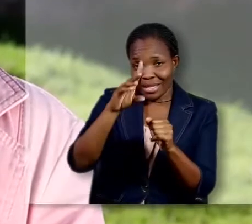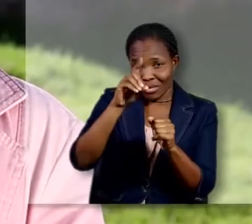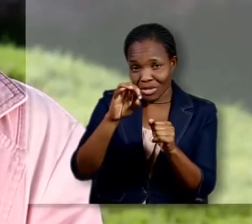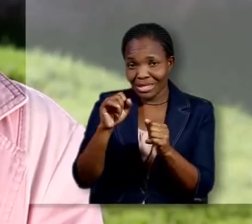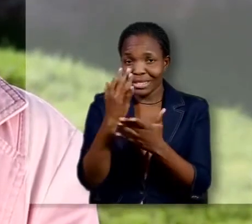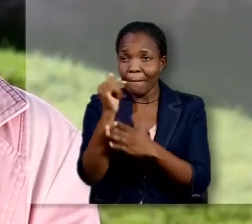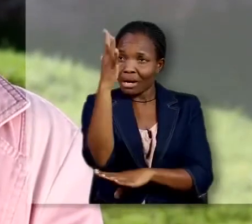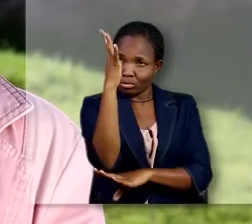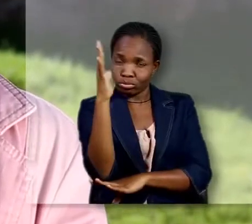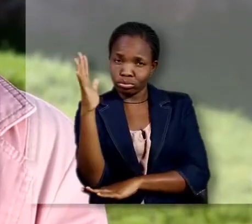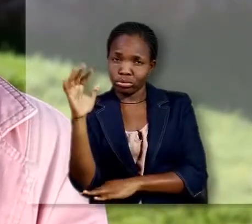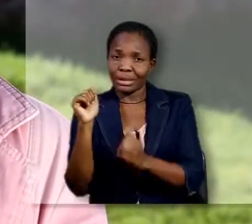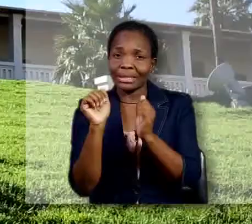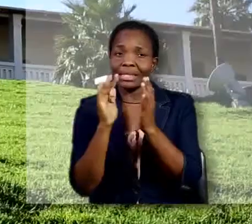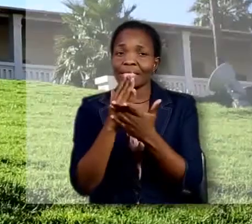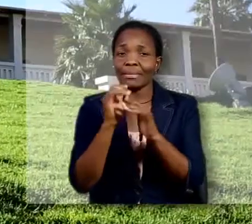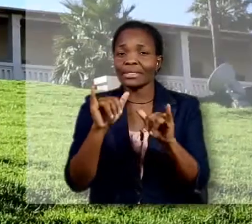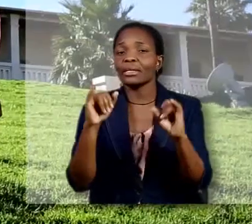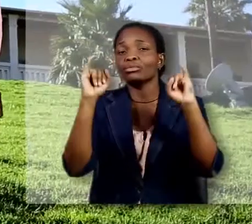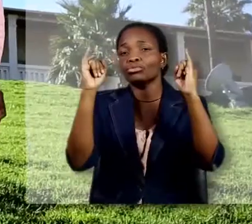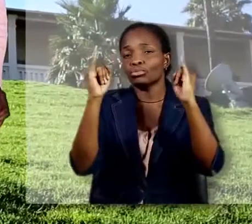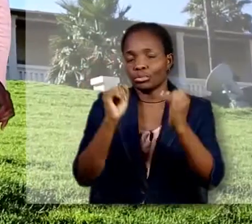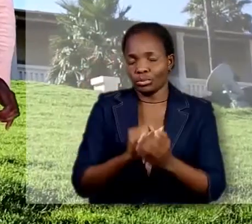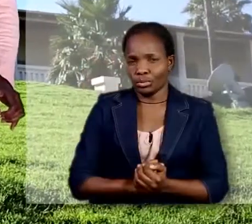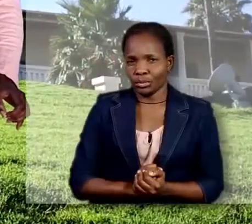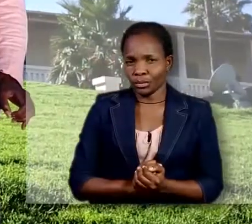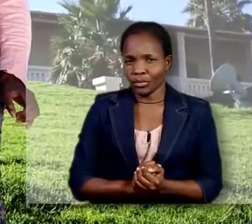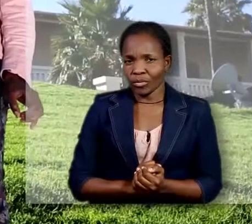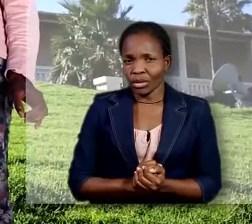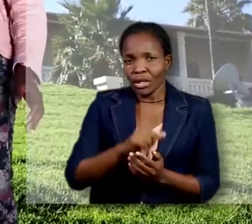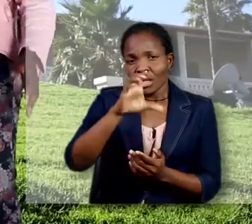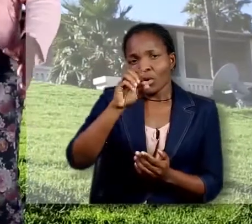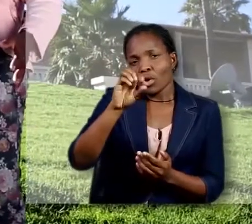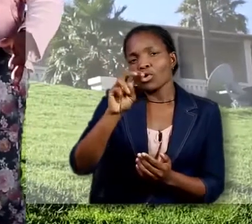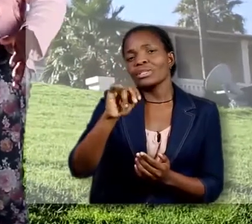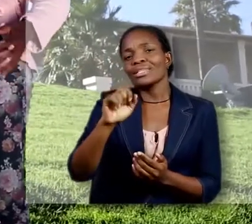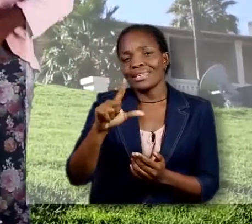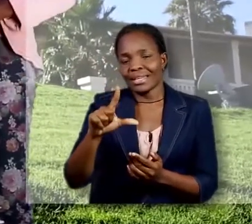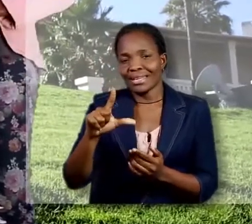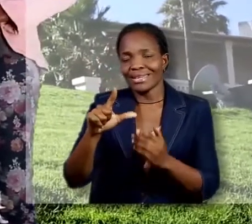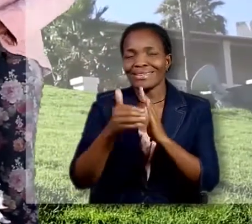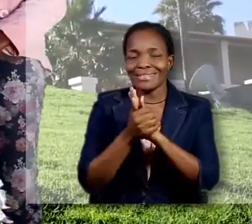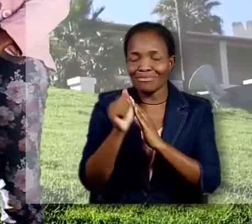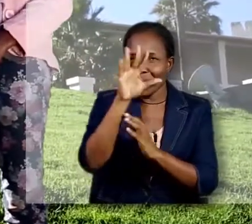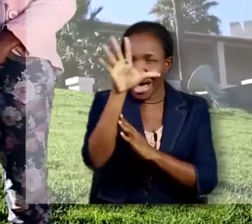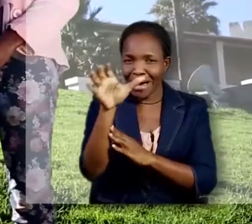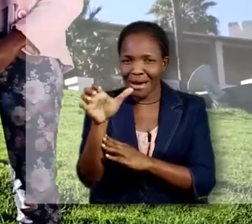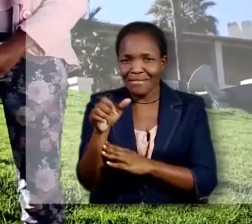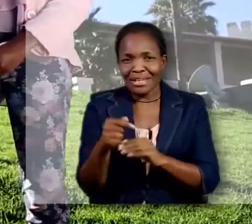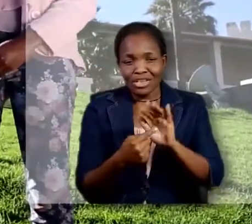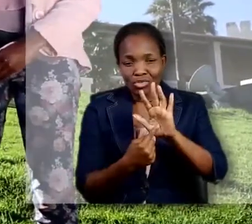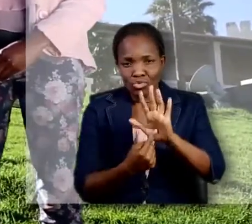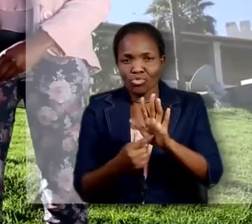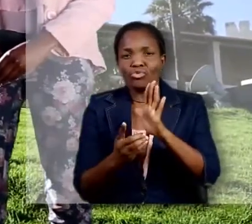and some in modern cities across the continent. The colonial experience of African nations also strongly influenced the development of